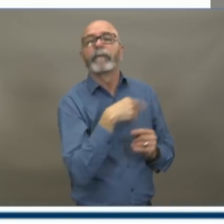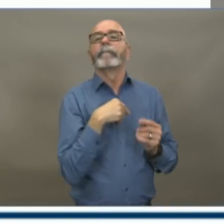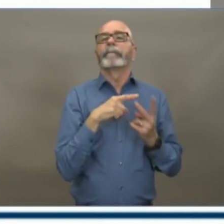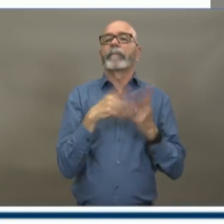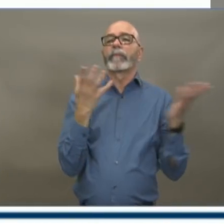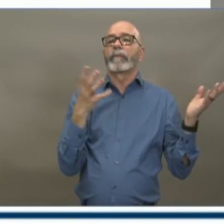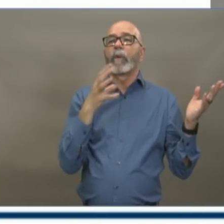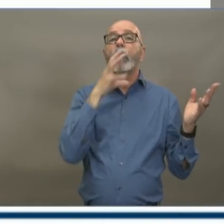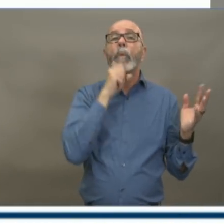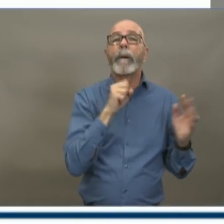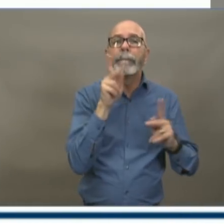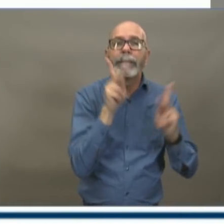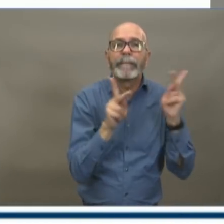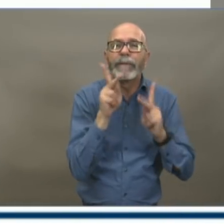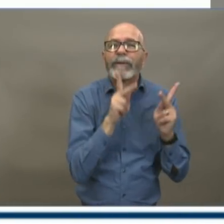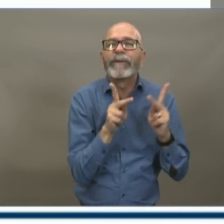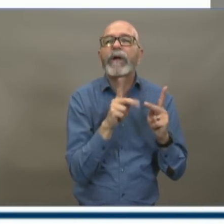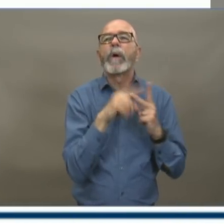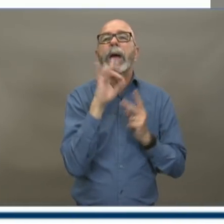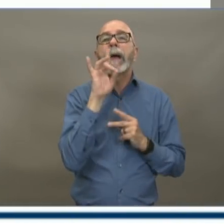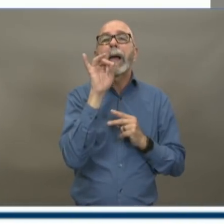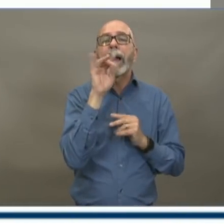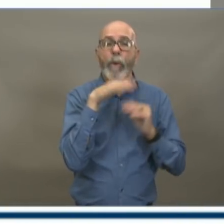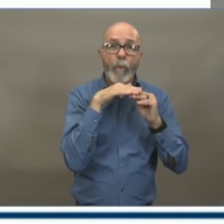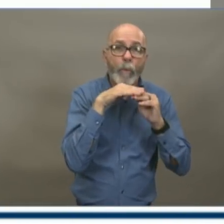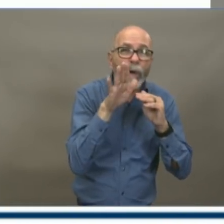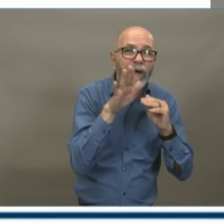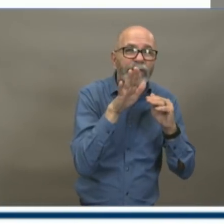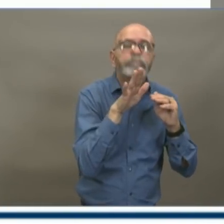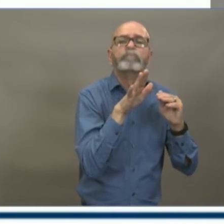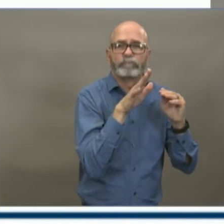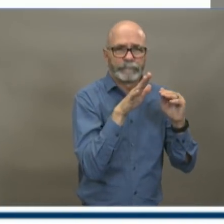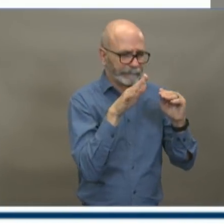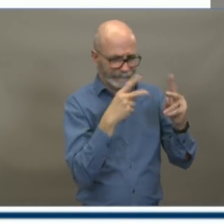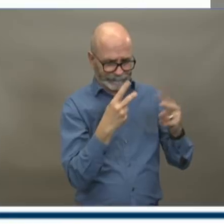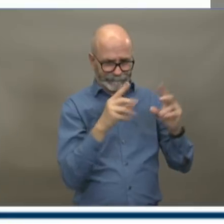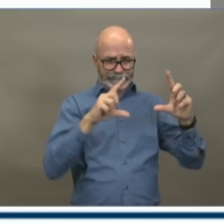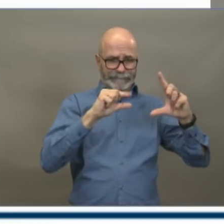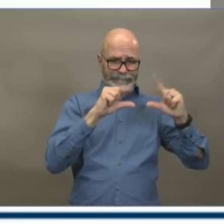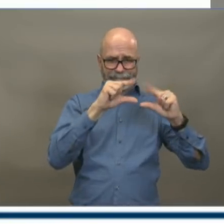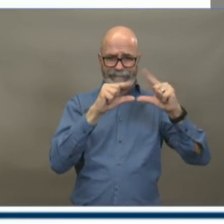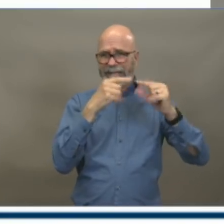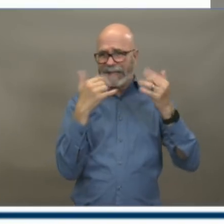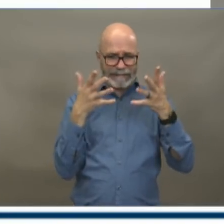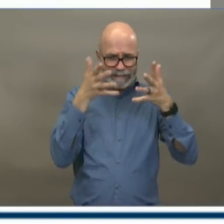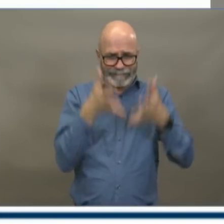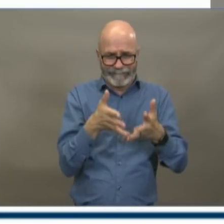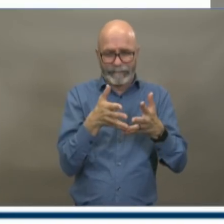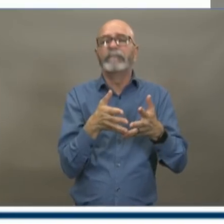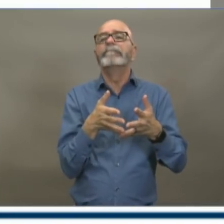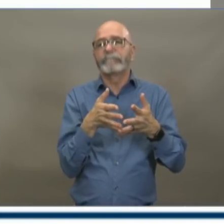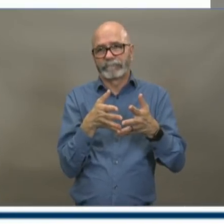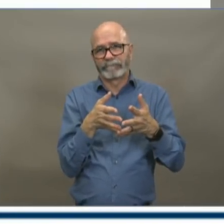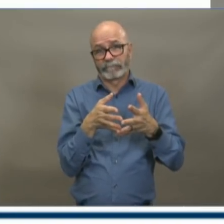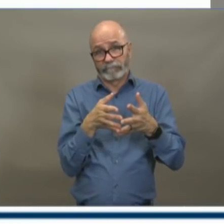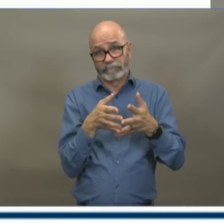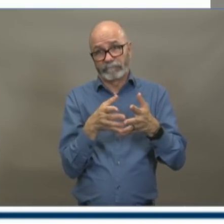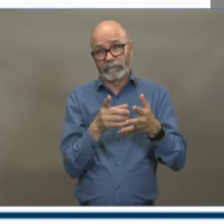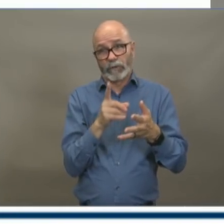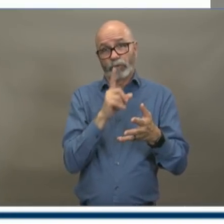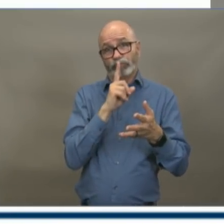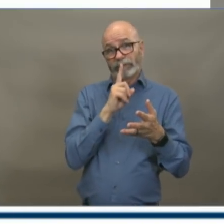of age or older. And we'll figure out how to make that model work best. It won't be until we get a much